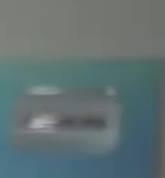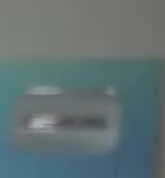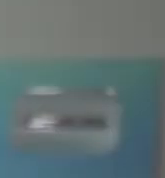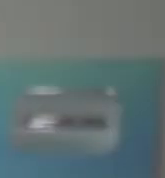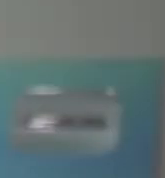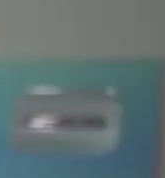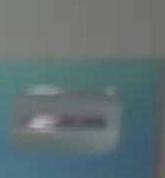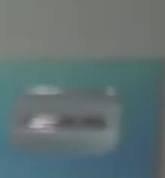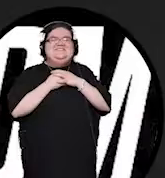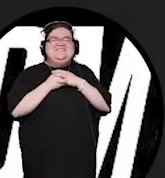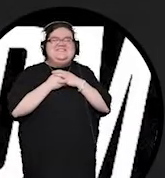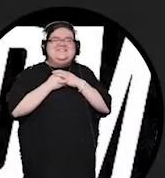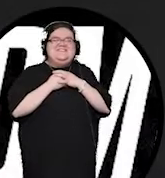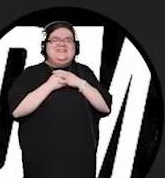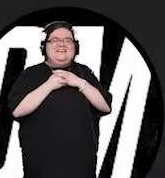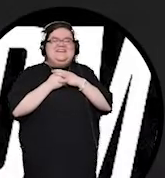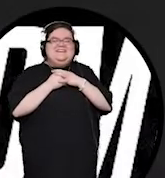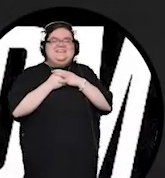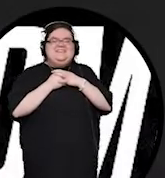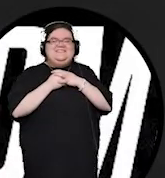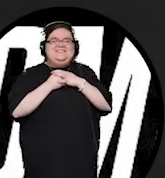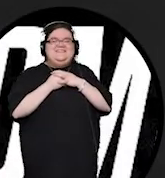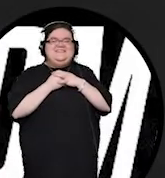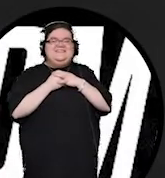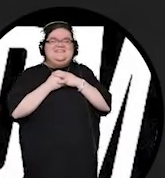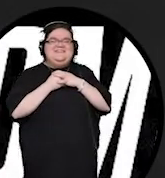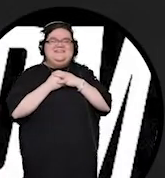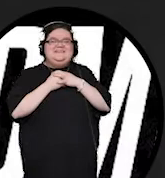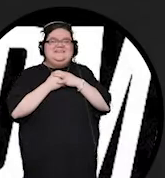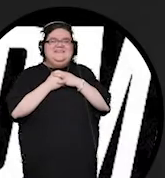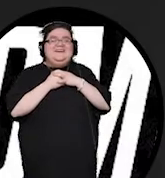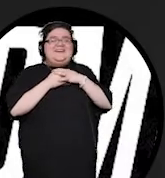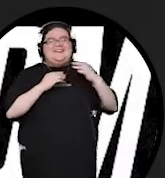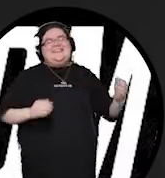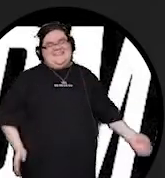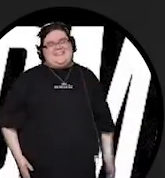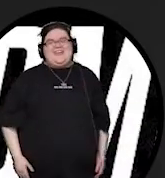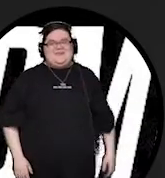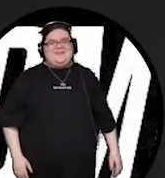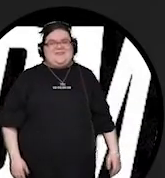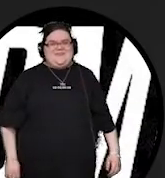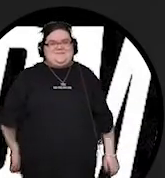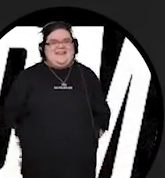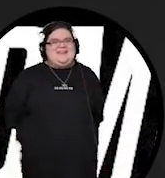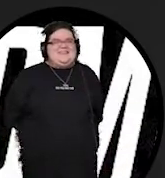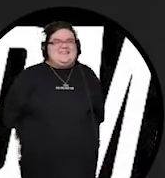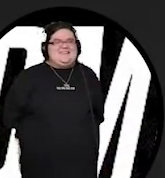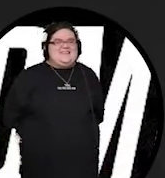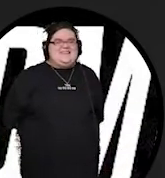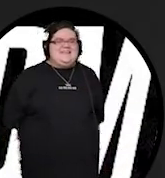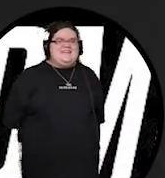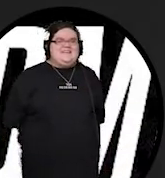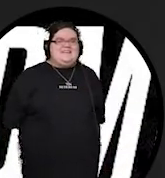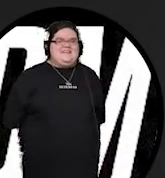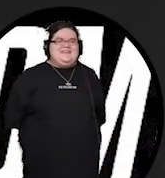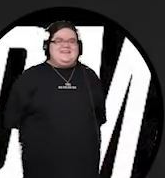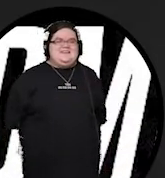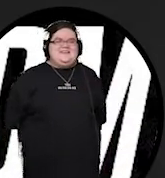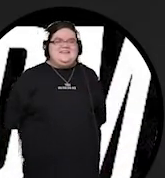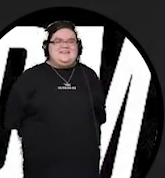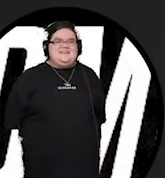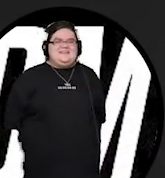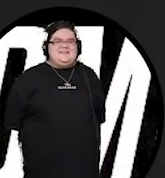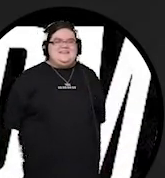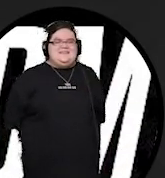Again, put Brazzers bottom right and you're living. Yeah, what's going on? I've actually clocked the gym is a weird place. Yeah, the gym is a weird place. It doesn't happen. It's in a gym,